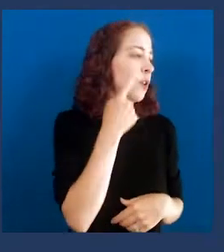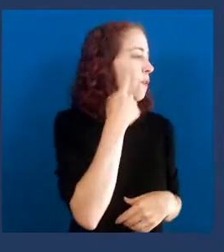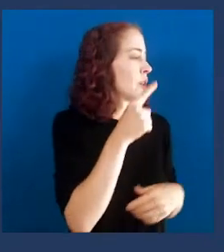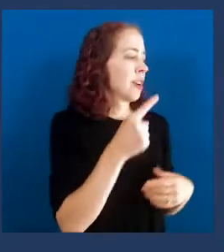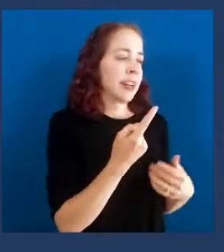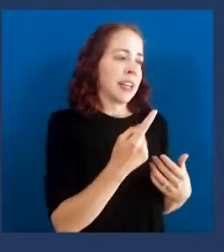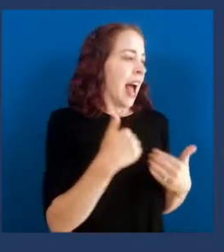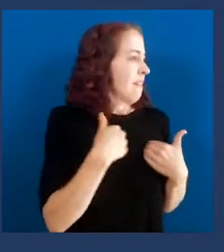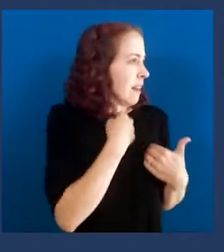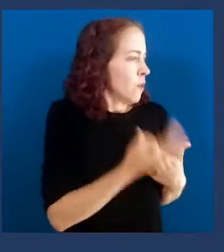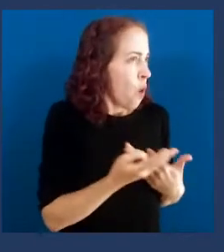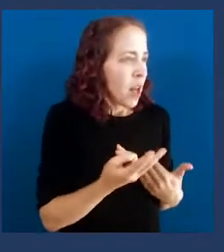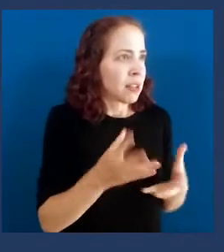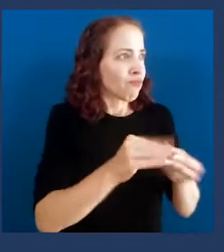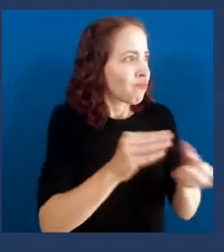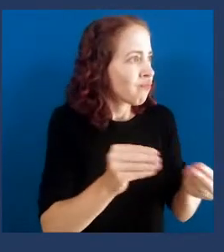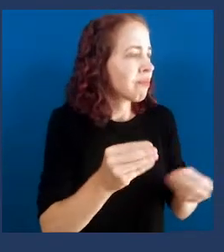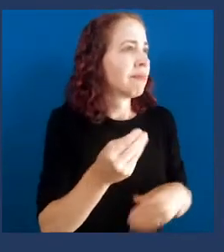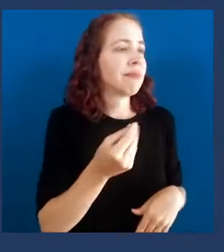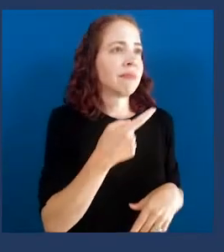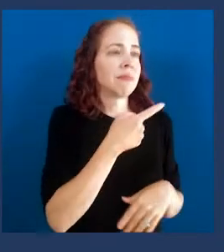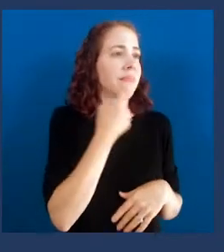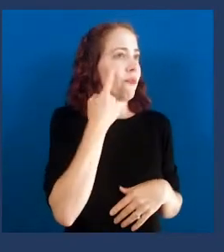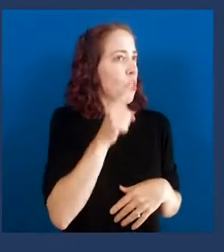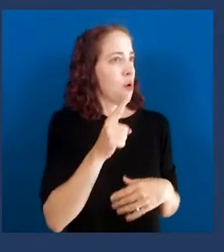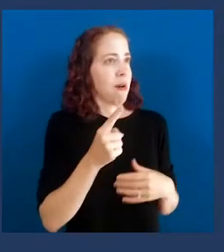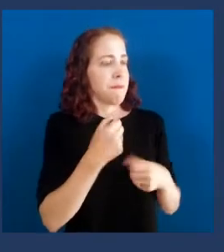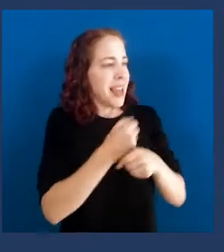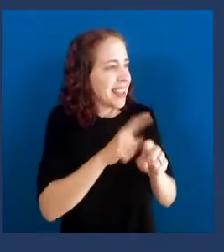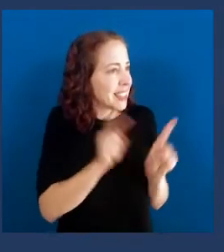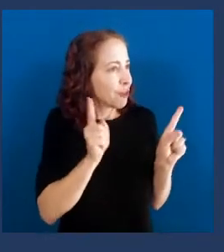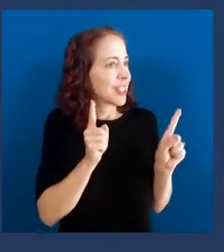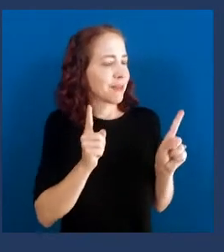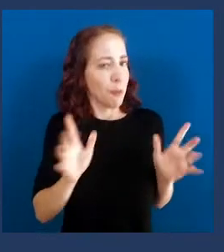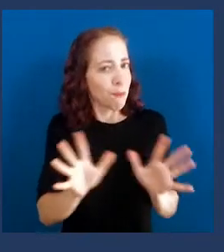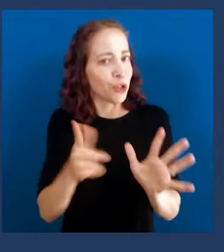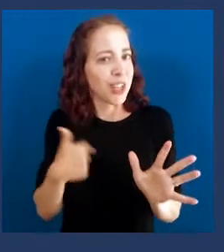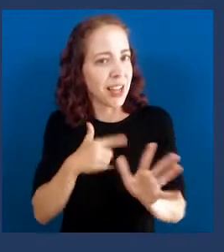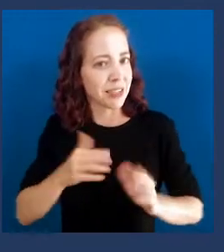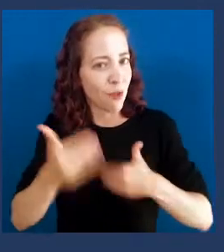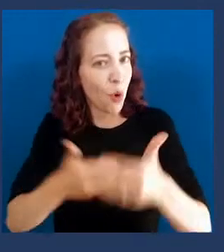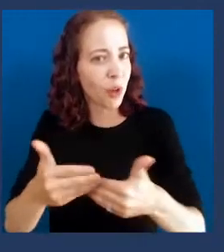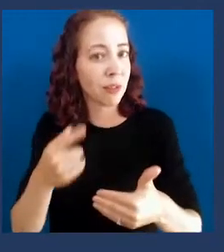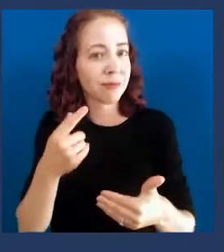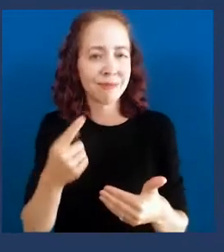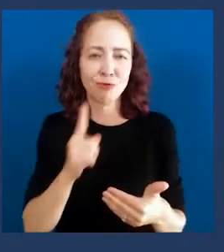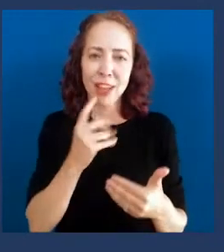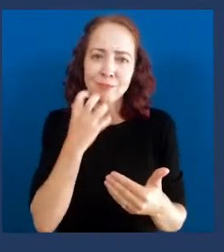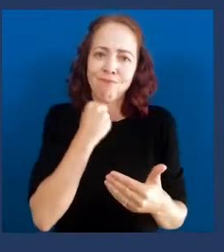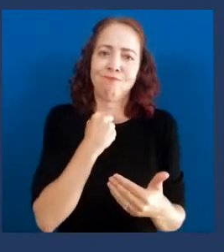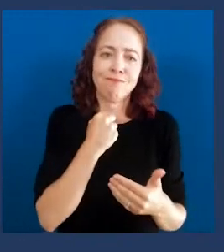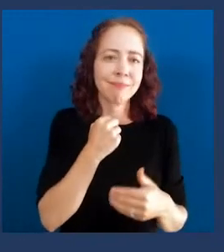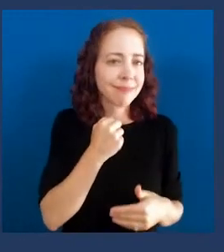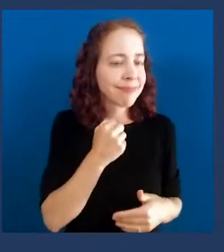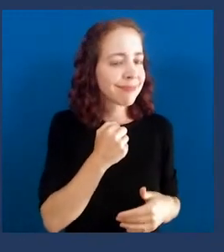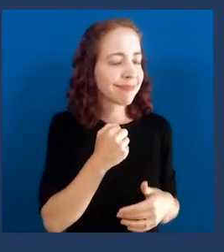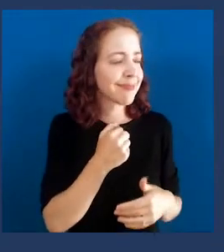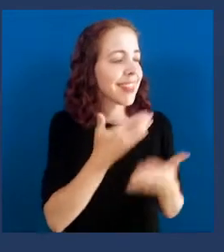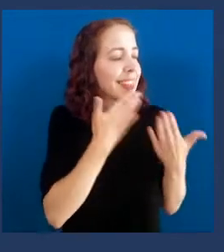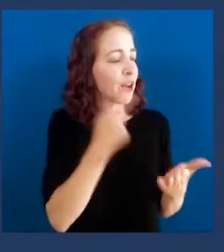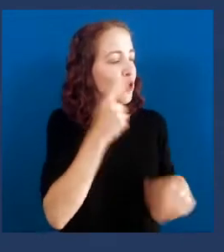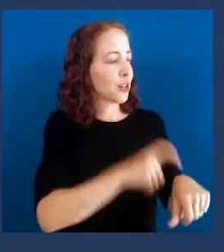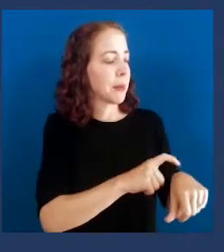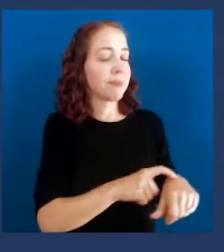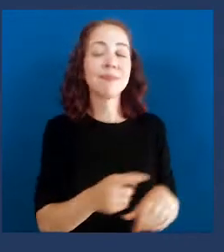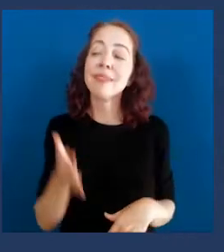Thank you for making a difference. Thank you for pushing us all forward. For me, it's been special, and thanks for your time today. And thank you very